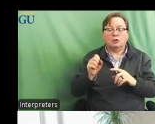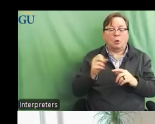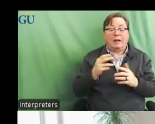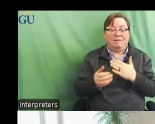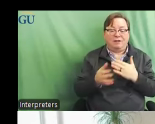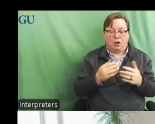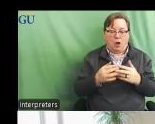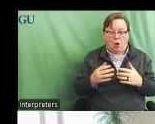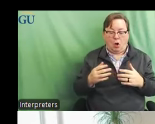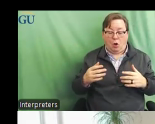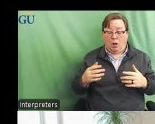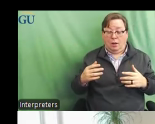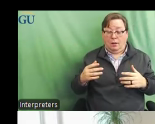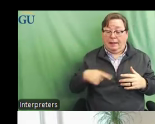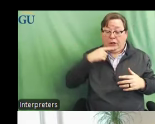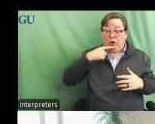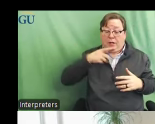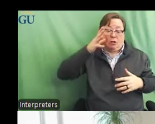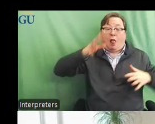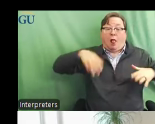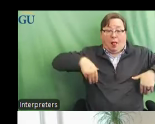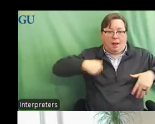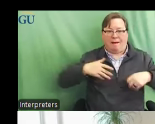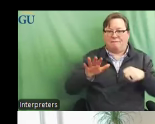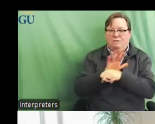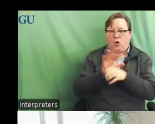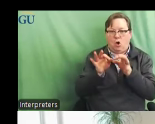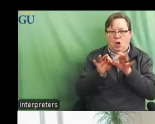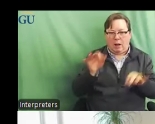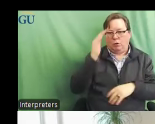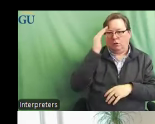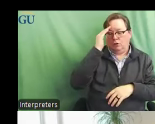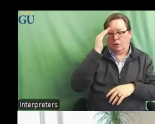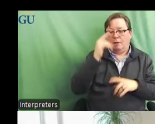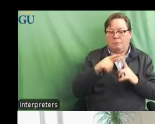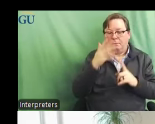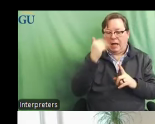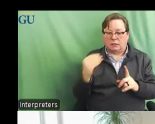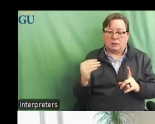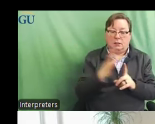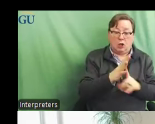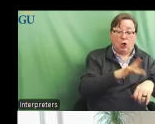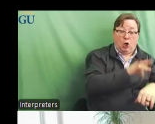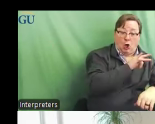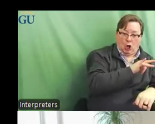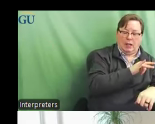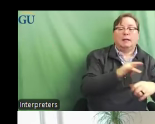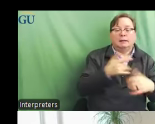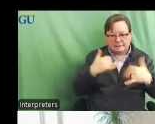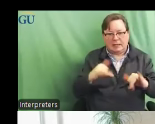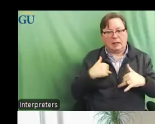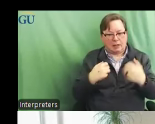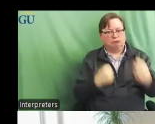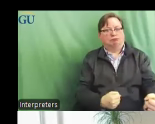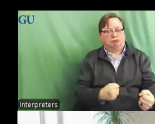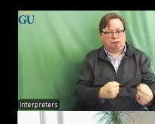incomplete language knowledge, when it's provided early, it can have pretty robust outcomes. And a